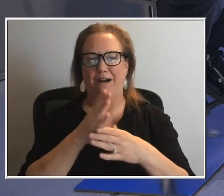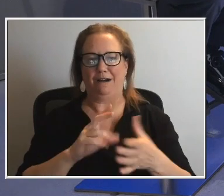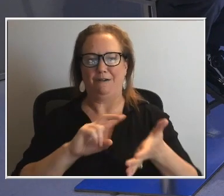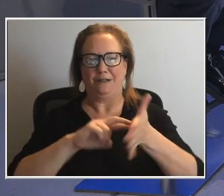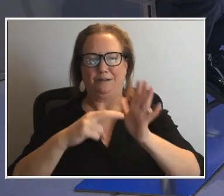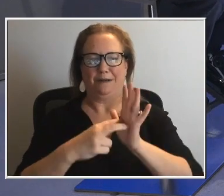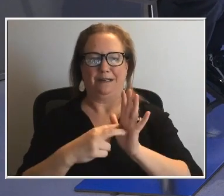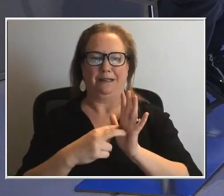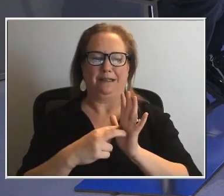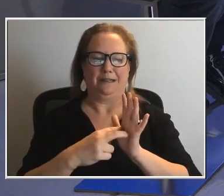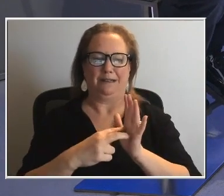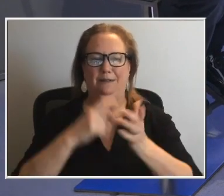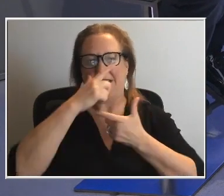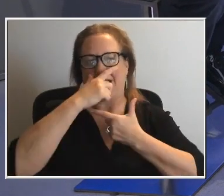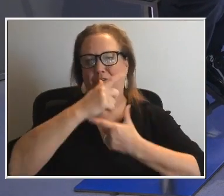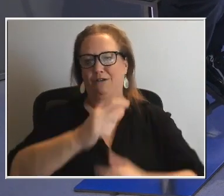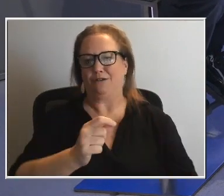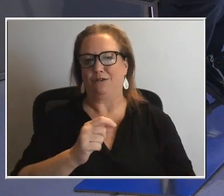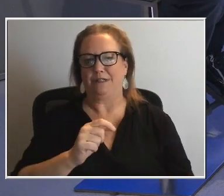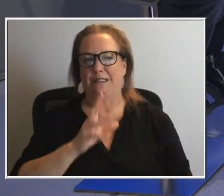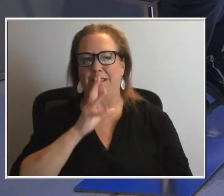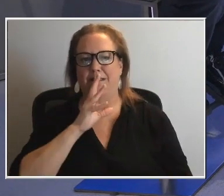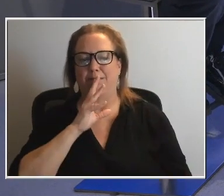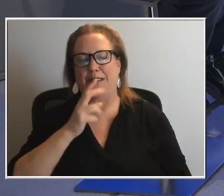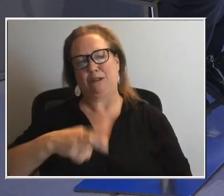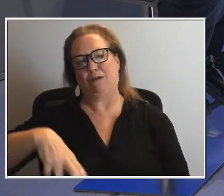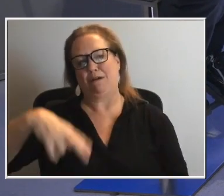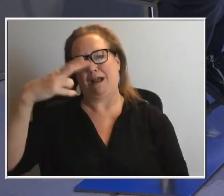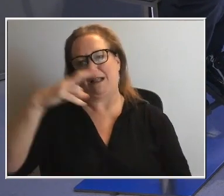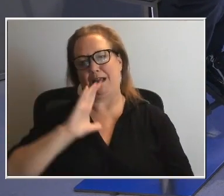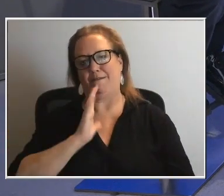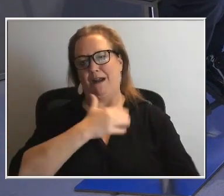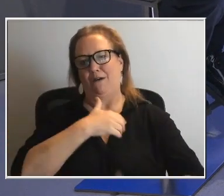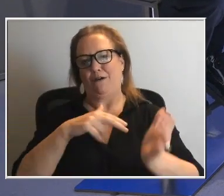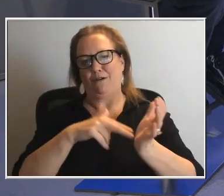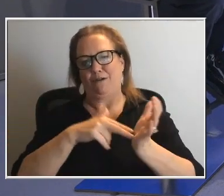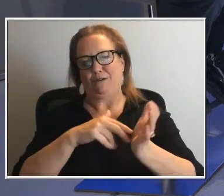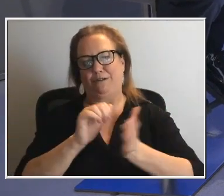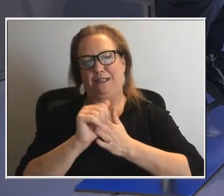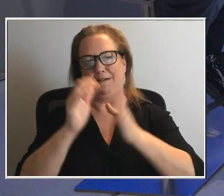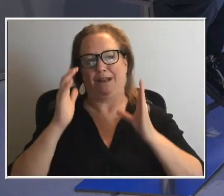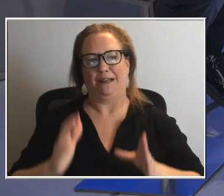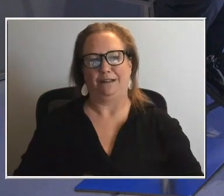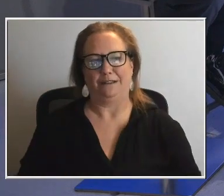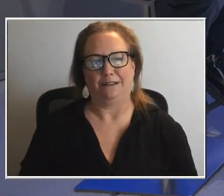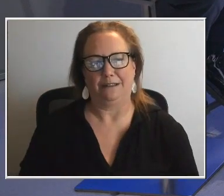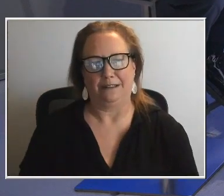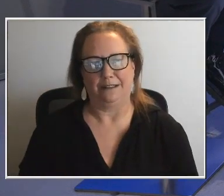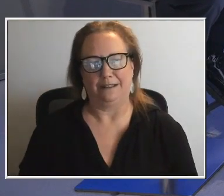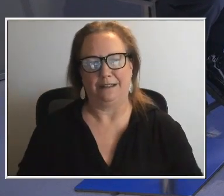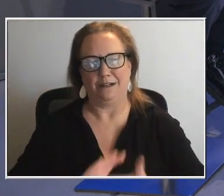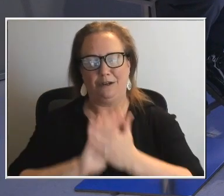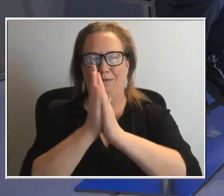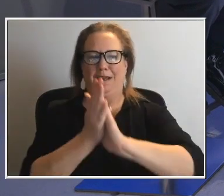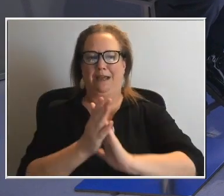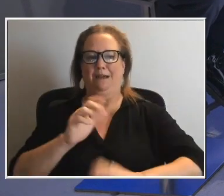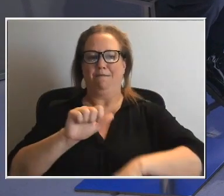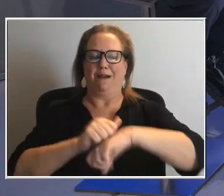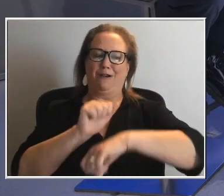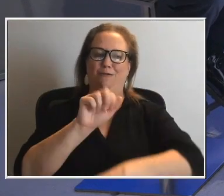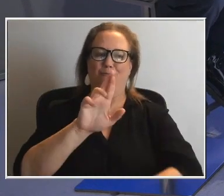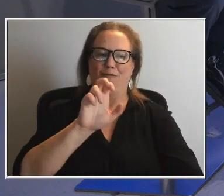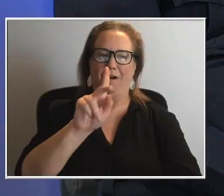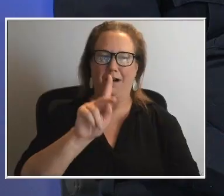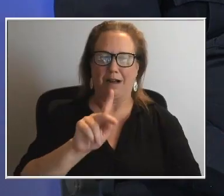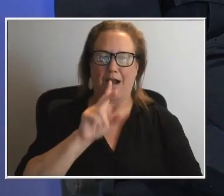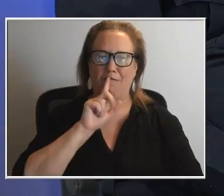was just interesting to hear someone speak so highly of our nurse navigators. You became my rock. Oh. I mean that,